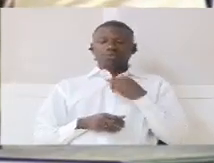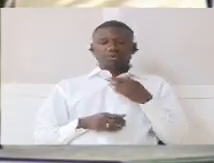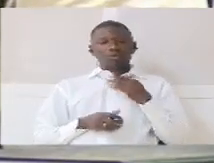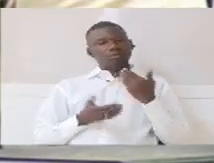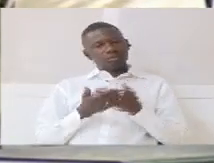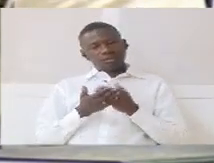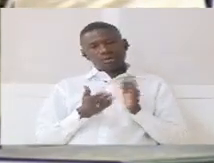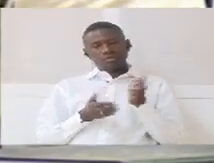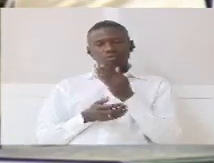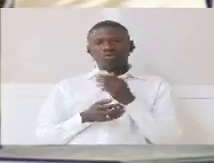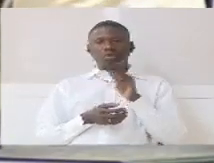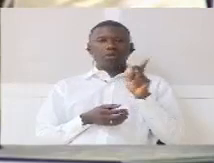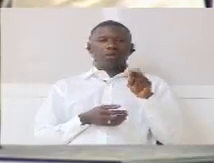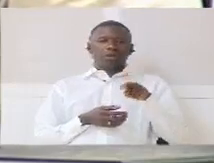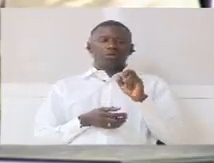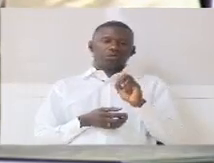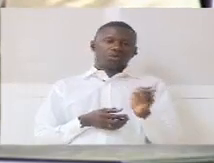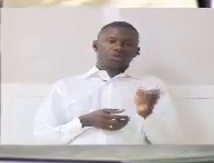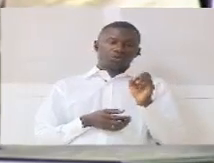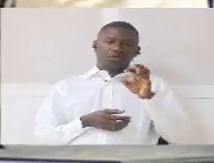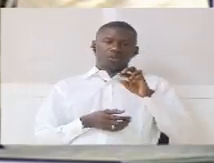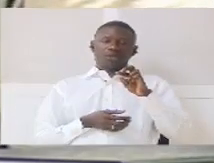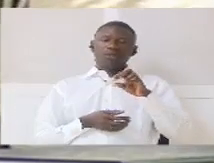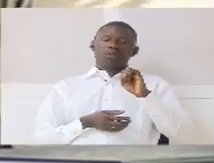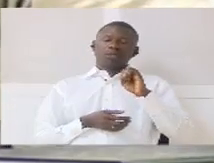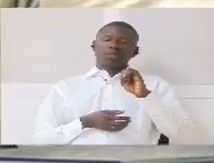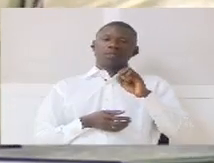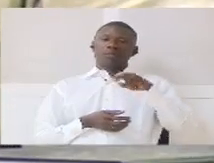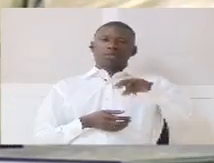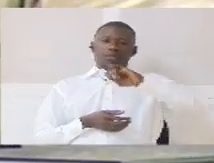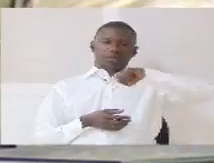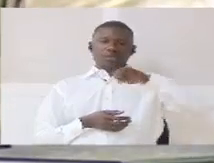Njai's relatives and Fadjawara and tell them